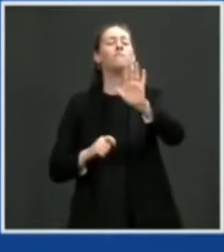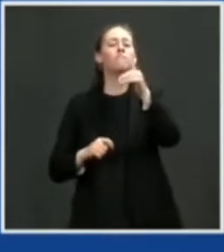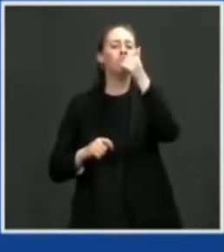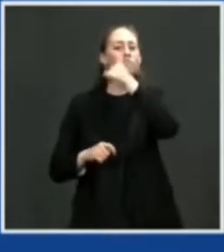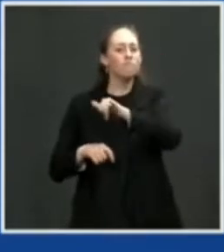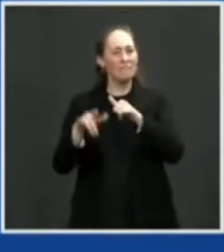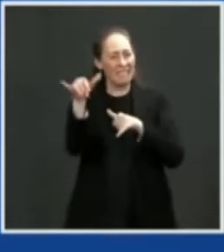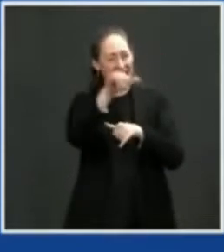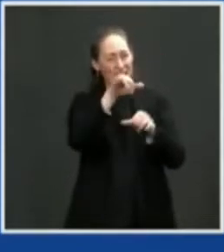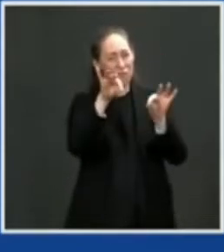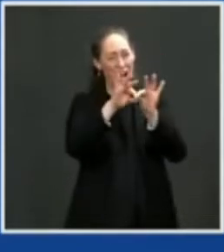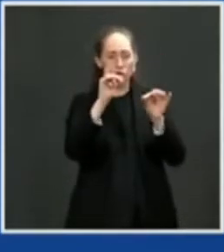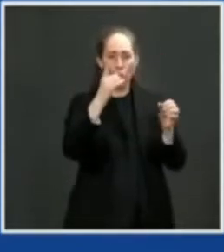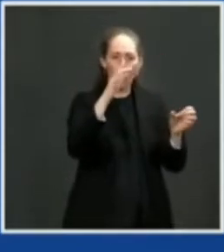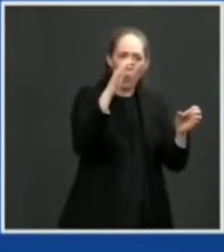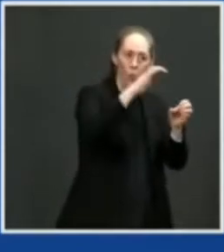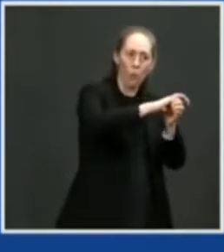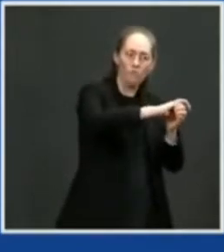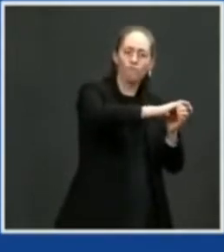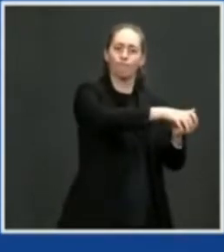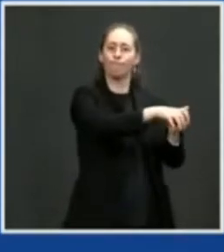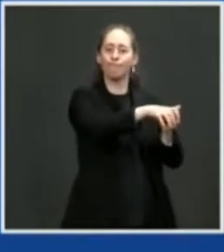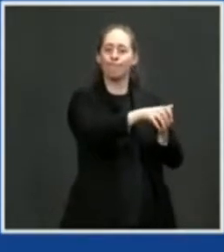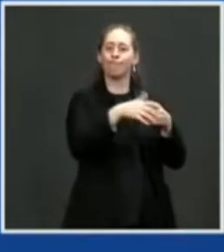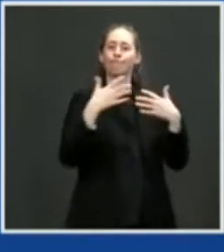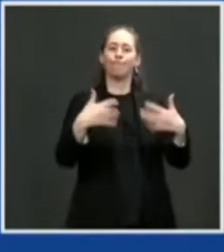So I just find it